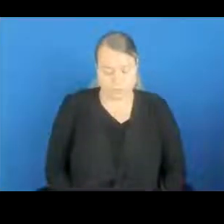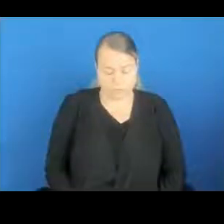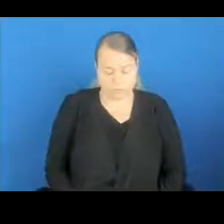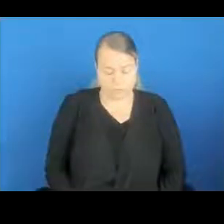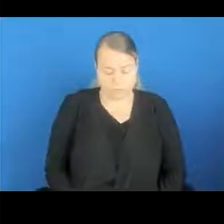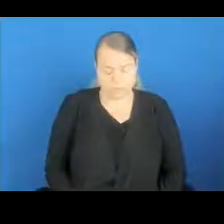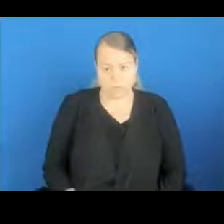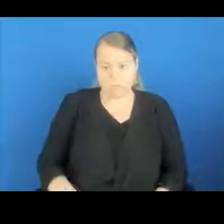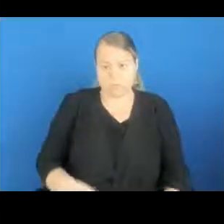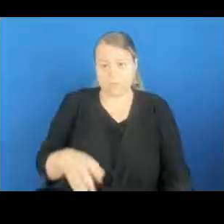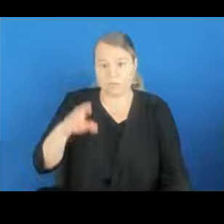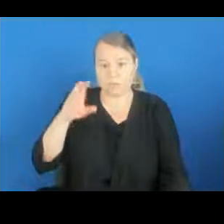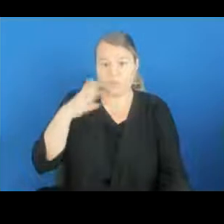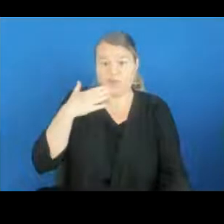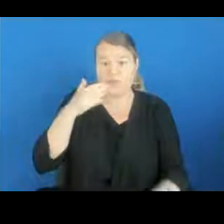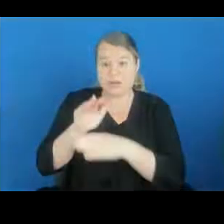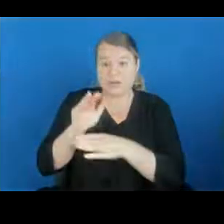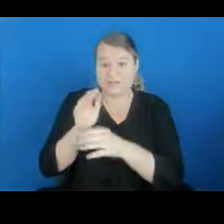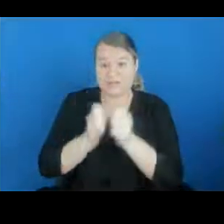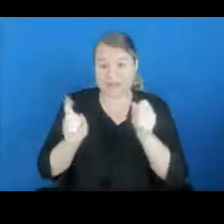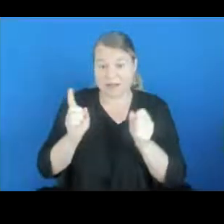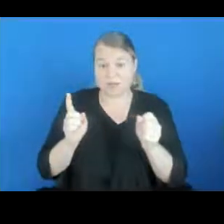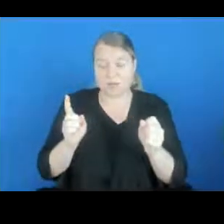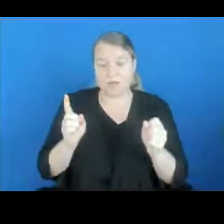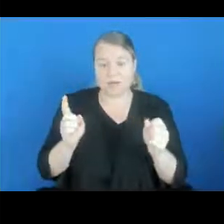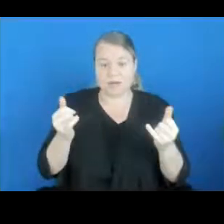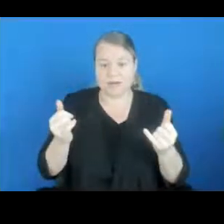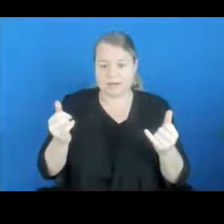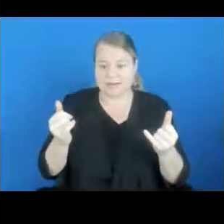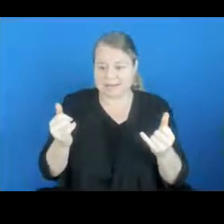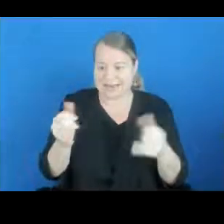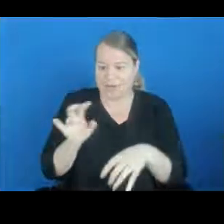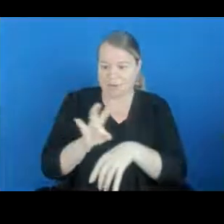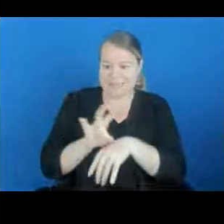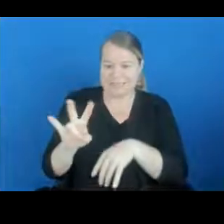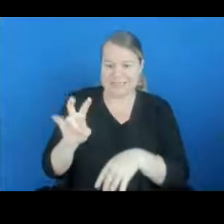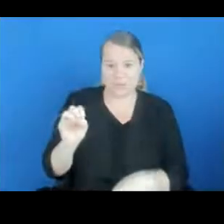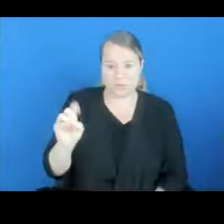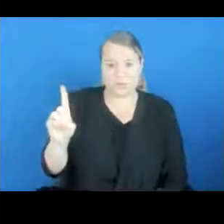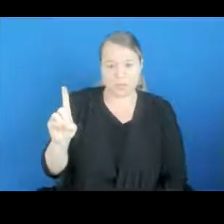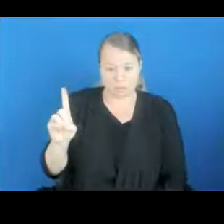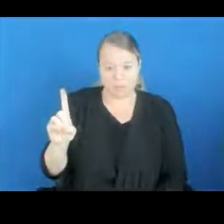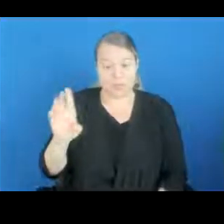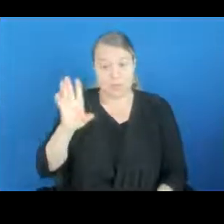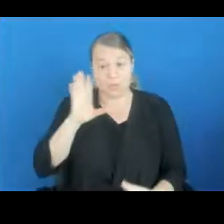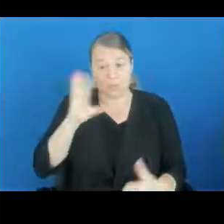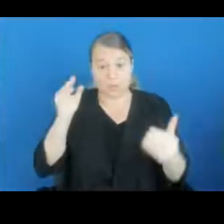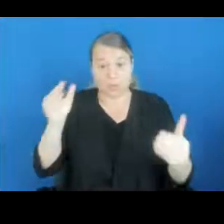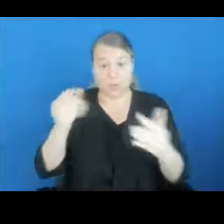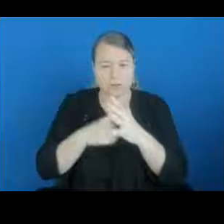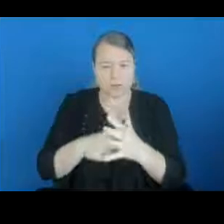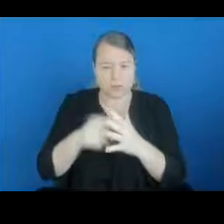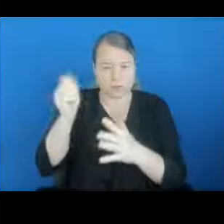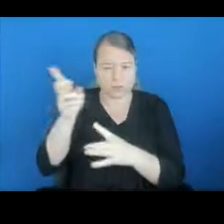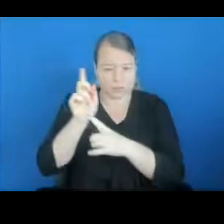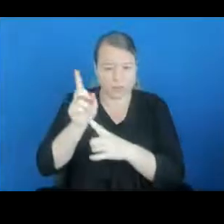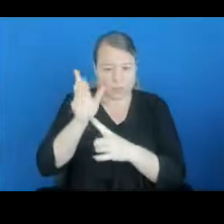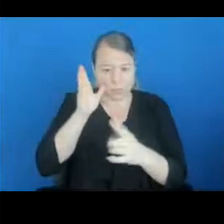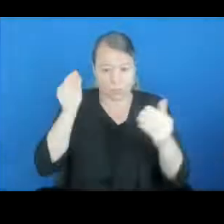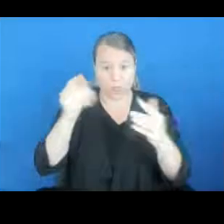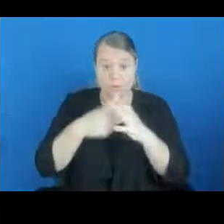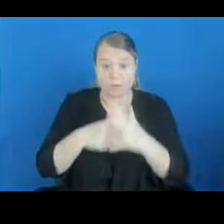Good evening, everyone. It is just a little bit after 7 p.m. We are going to get started in just a moment, but we do want to